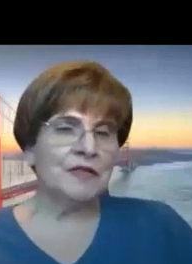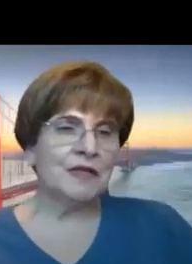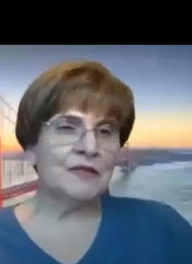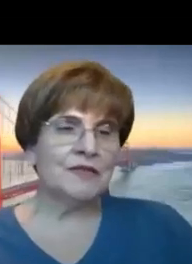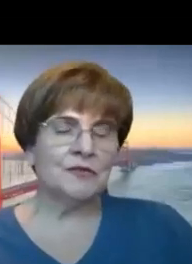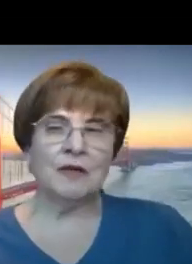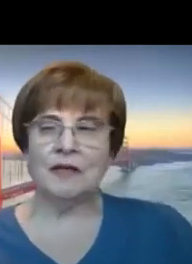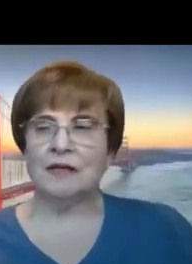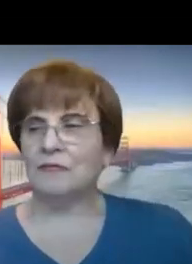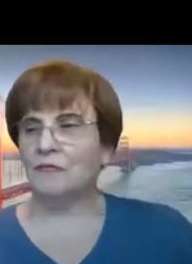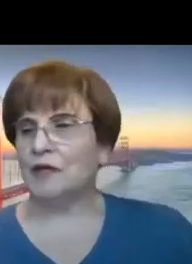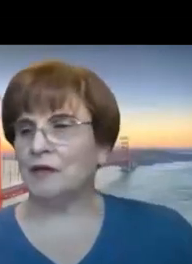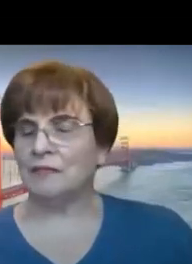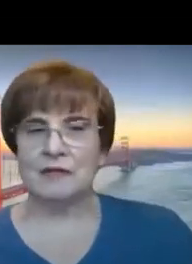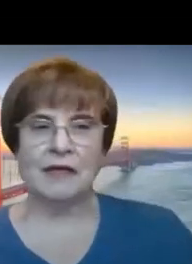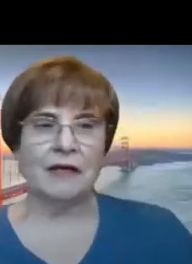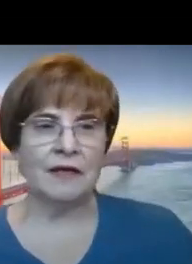things that I do